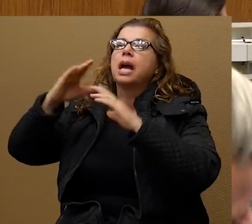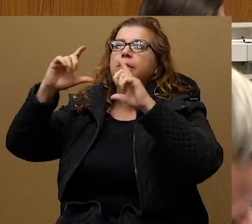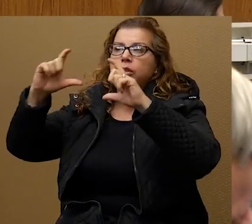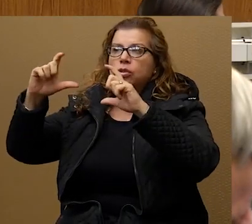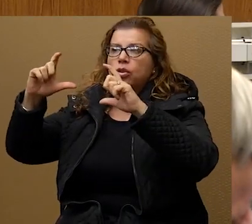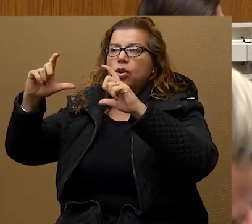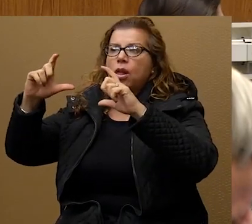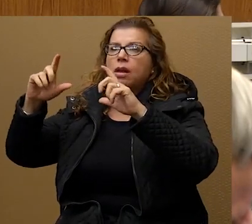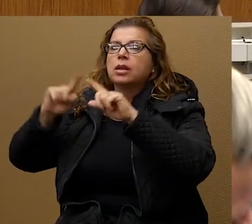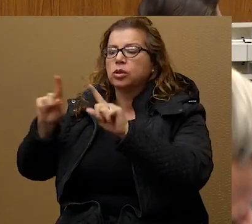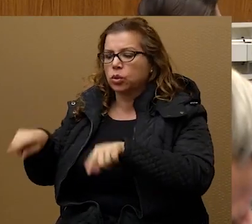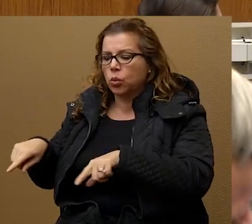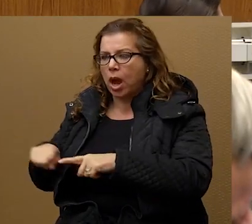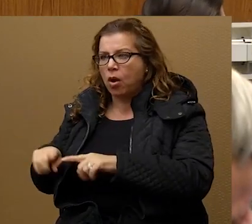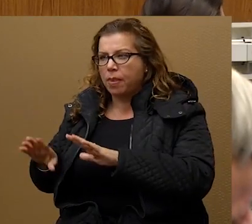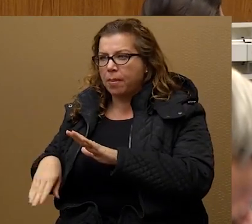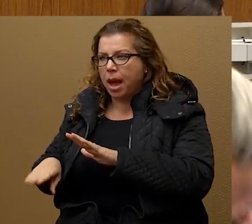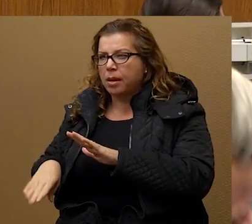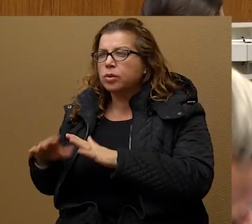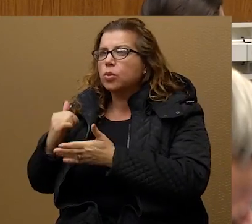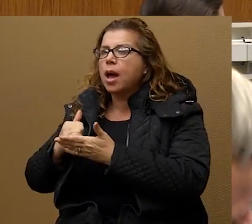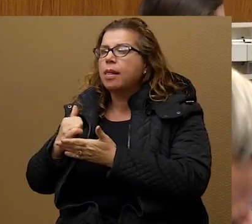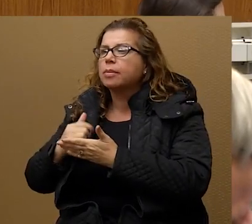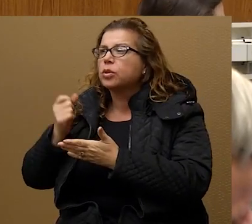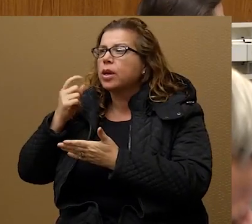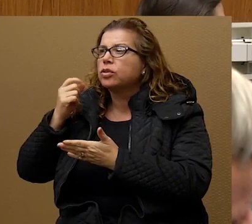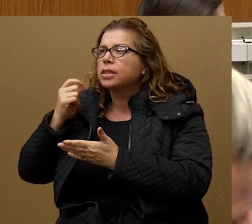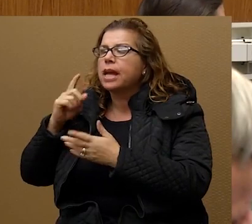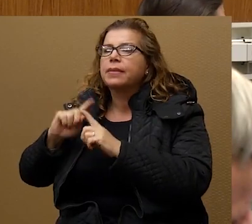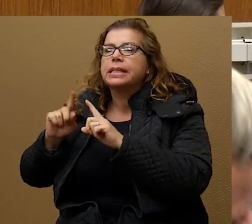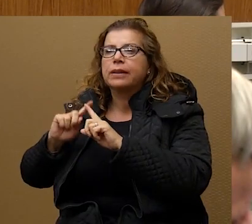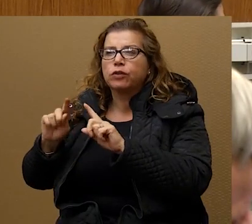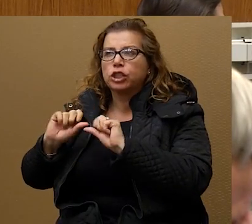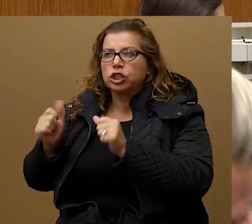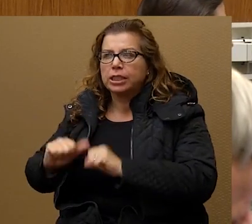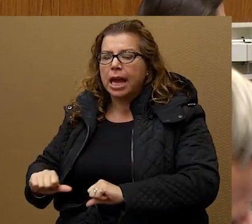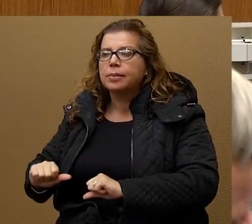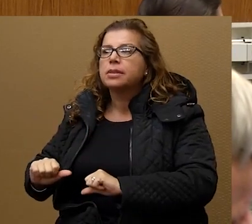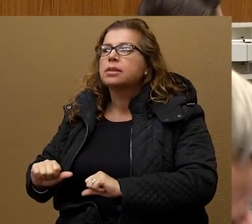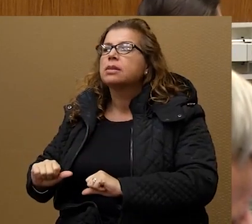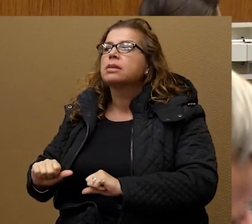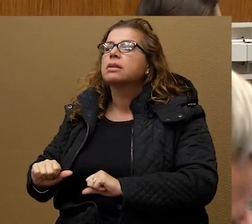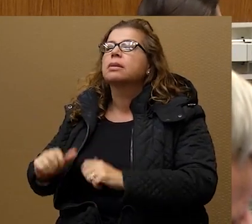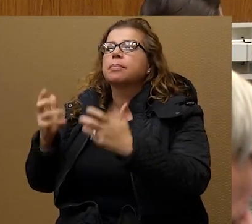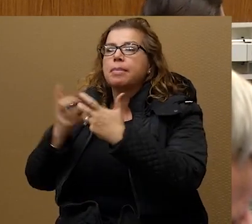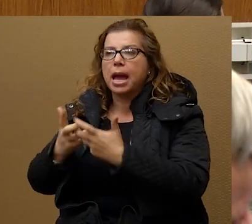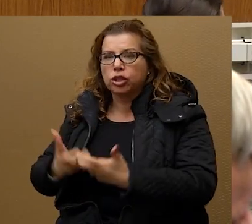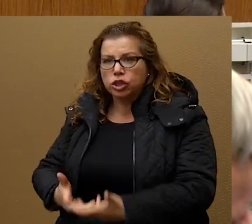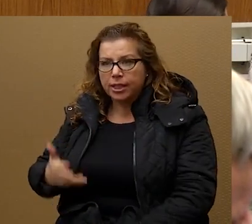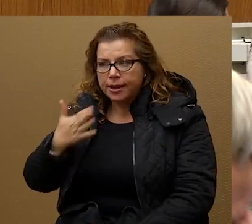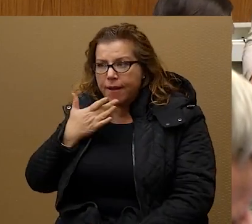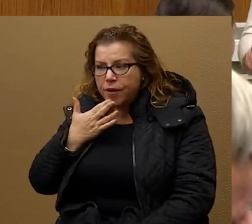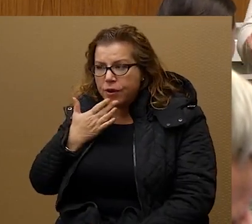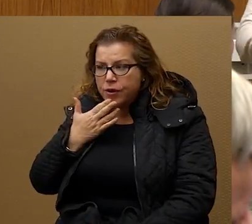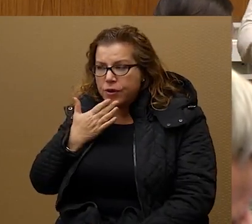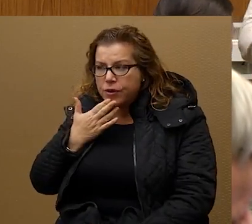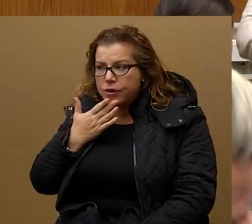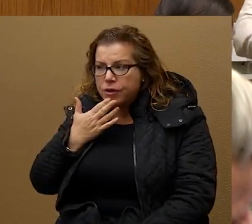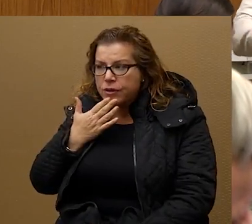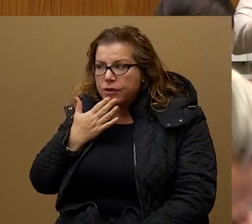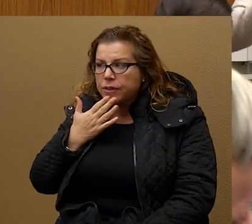at the bottom. So he's doing orientation as well as the shapes, matching colors, various things. There you